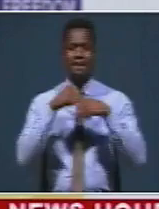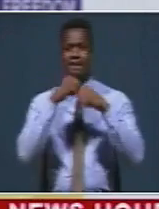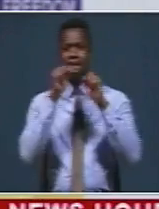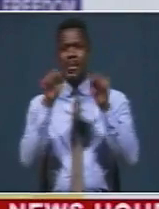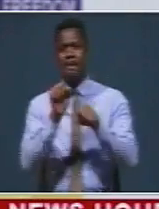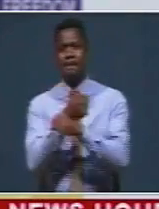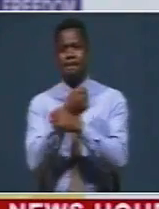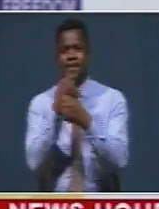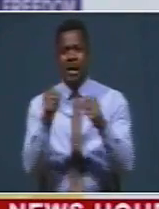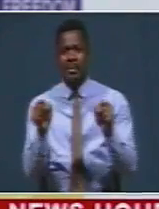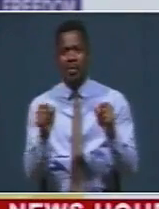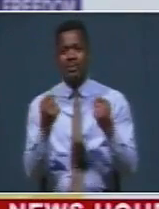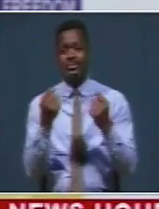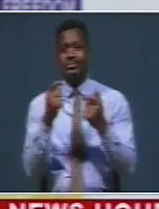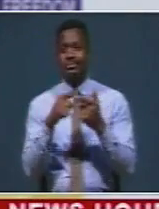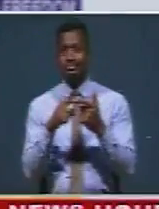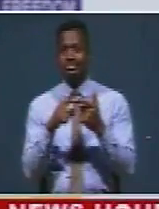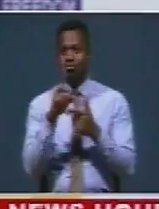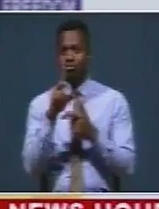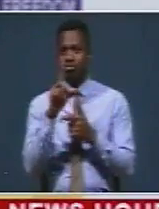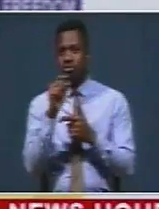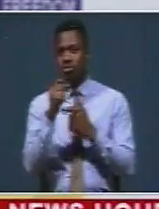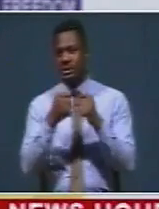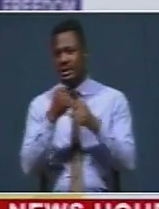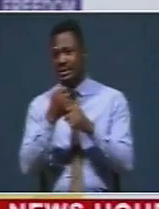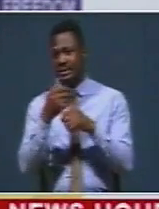only possible in 20 years' time.